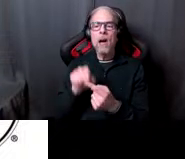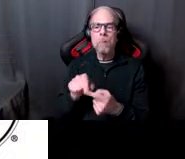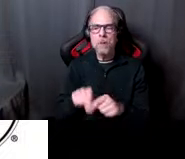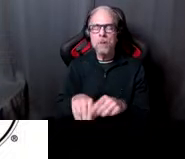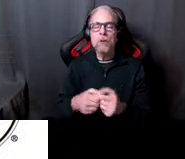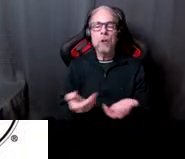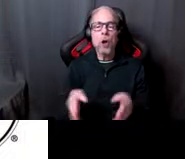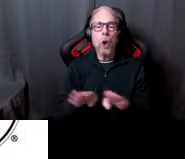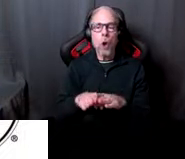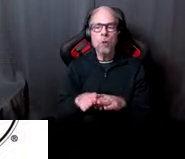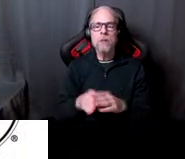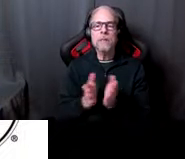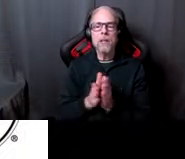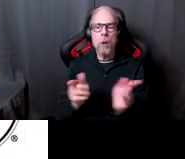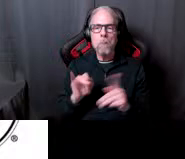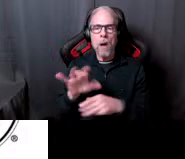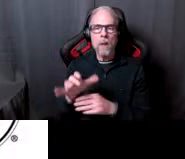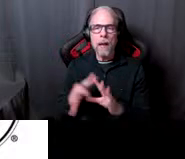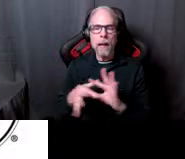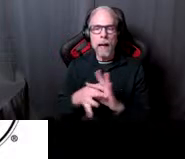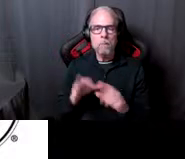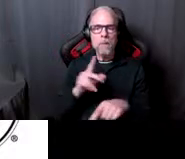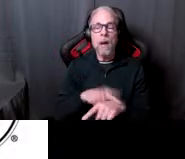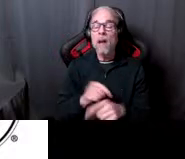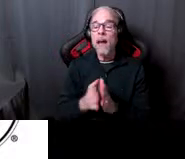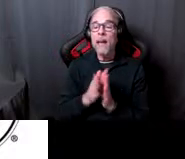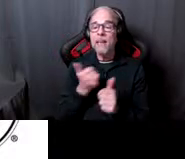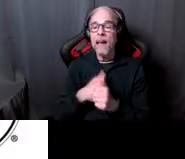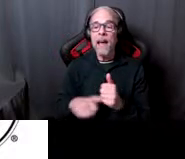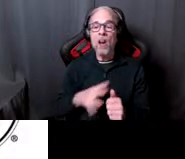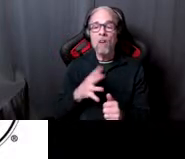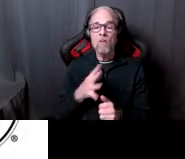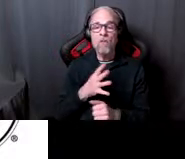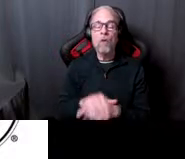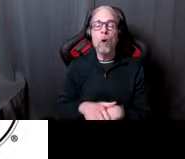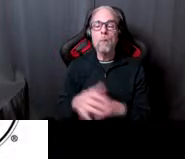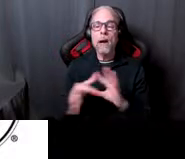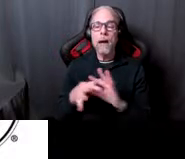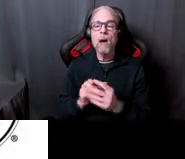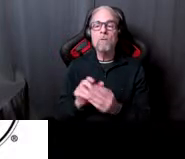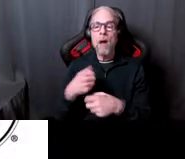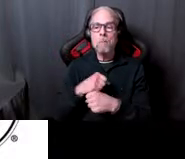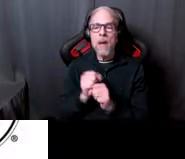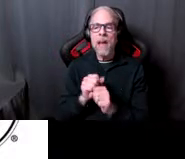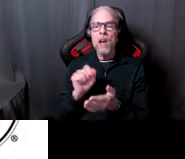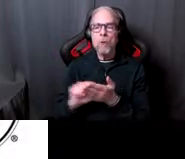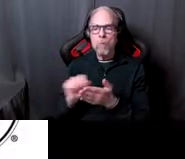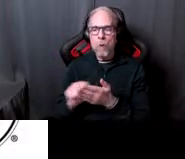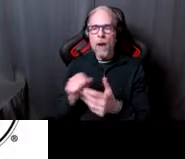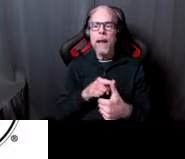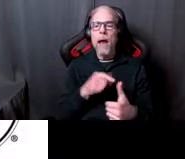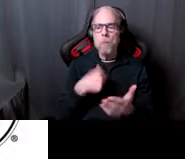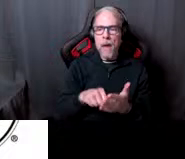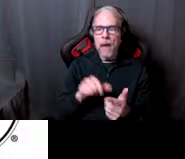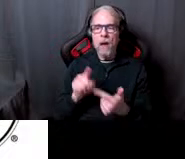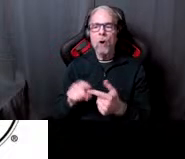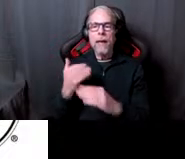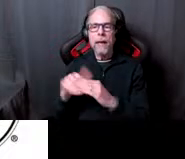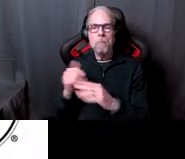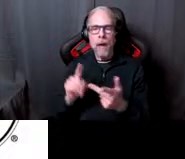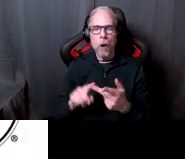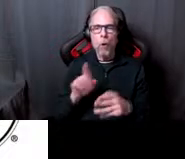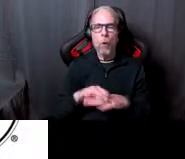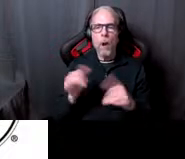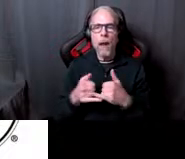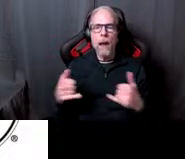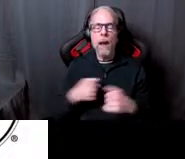period. We ask that any formal public comment be submitted in writing via mail, email, or online. I